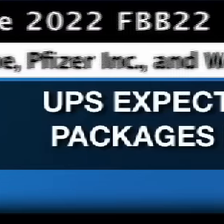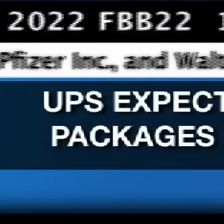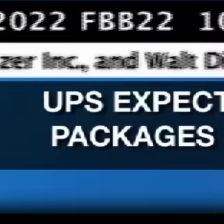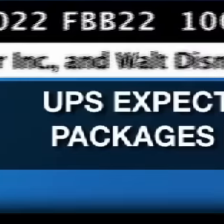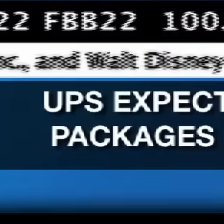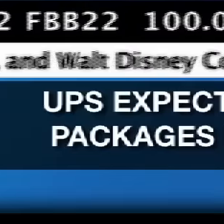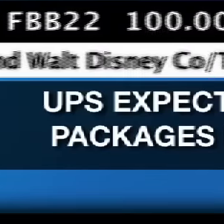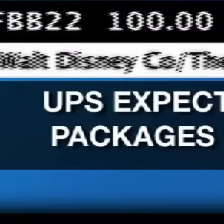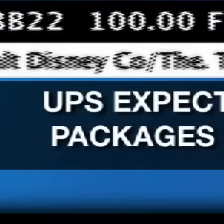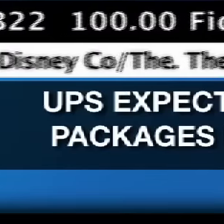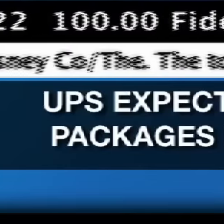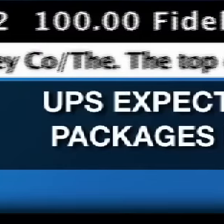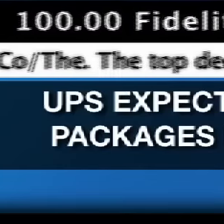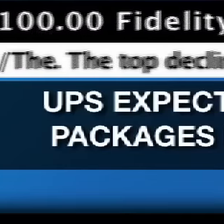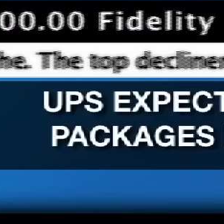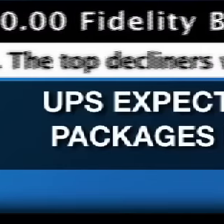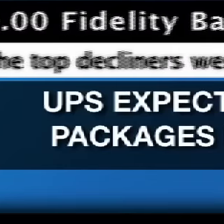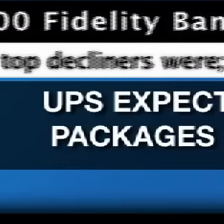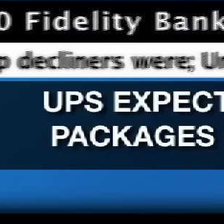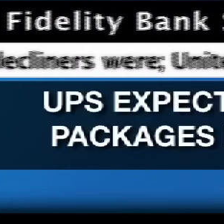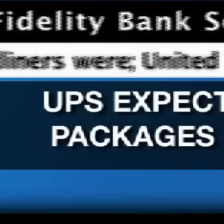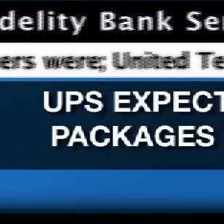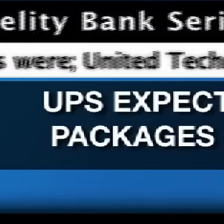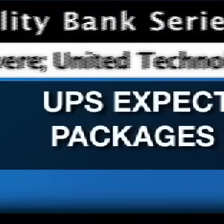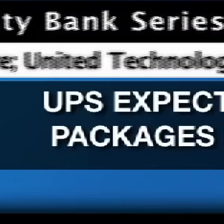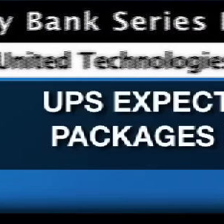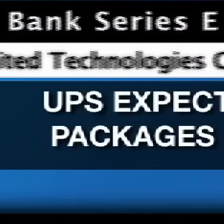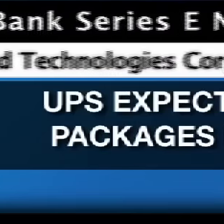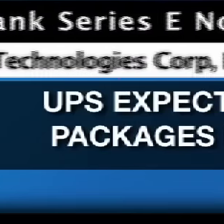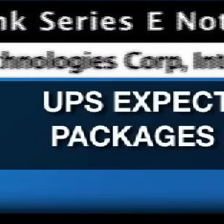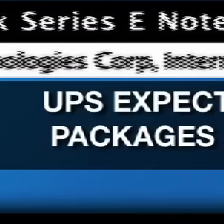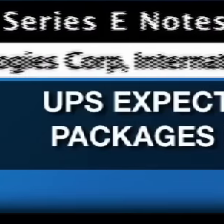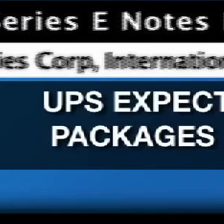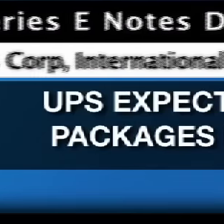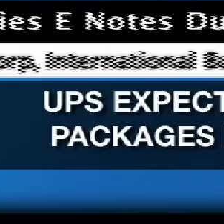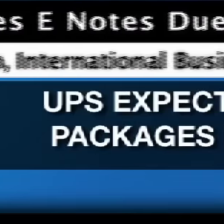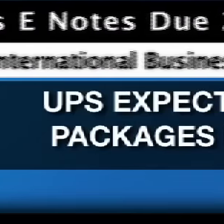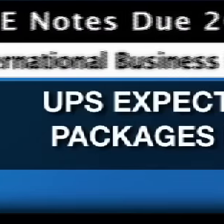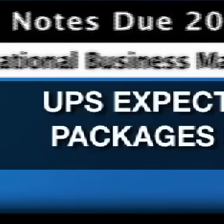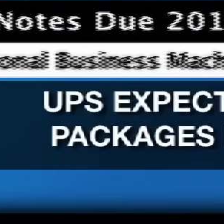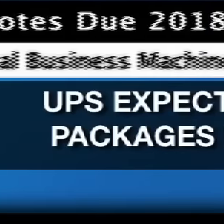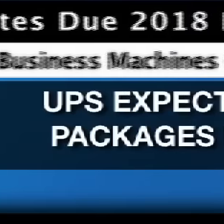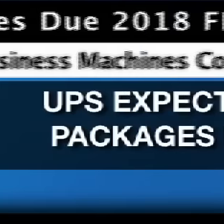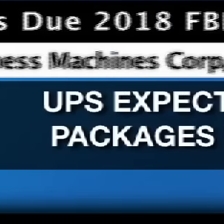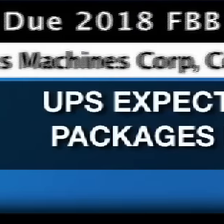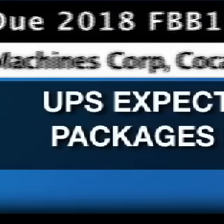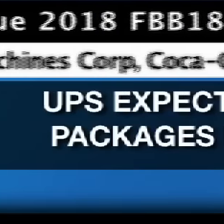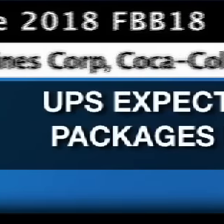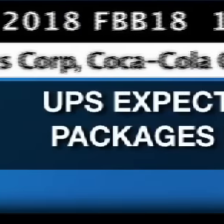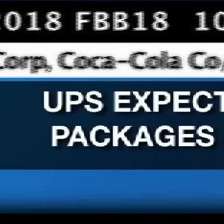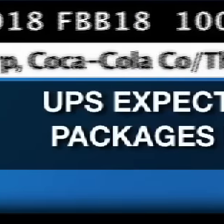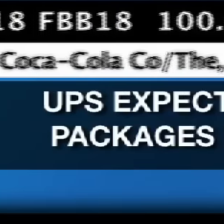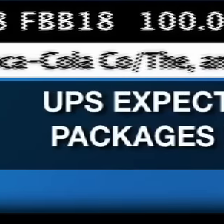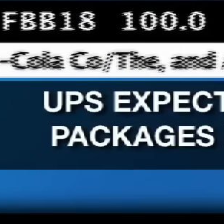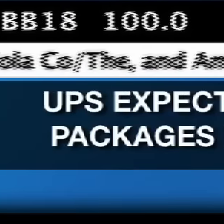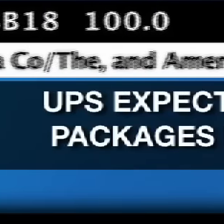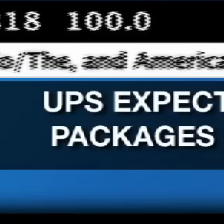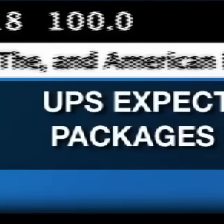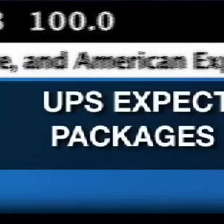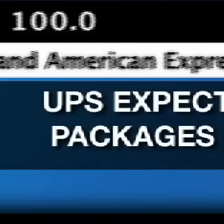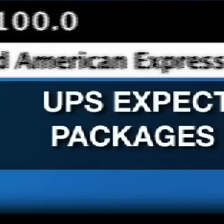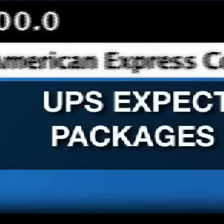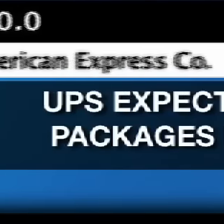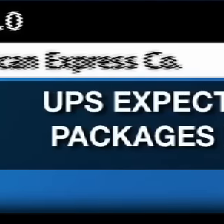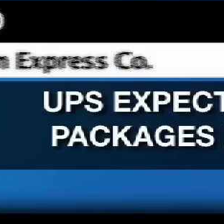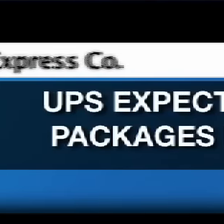its rival FedEx said it expects shipments to rise 12.4% between Thanksgiving and Christmas Eve. It seems online shopping growth